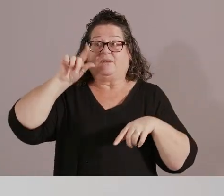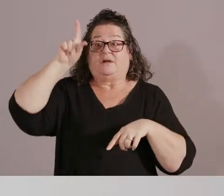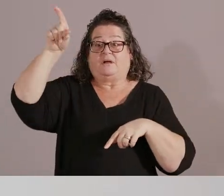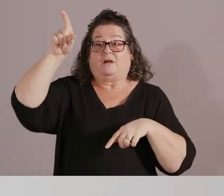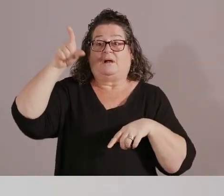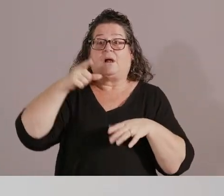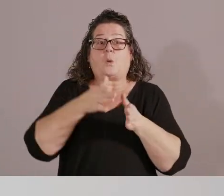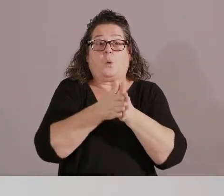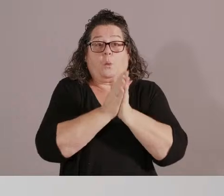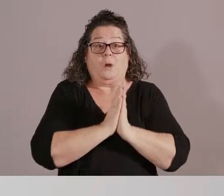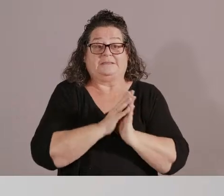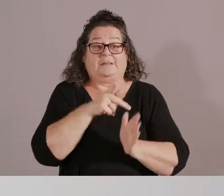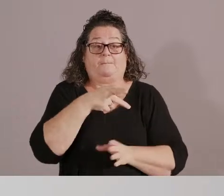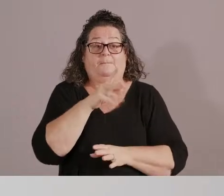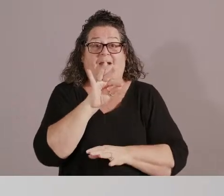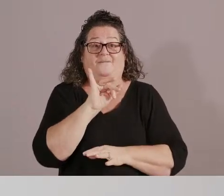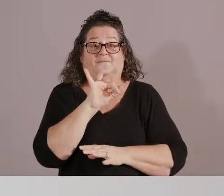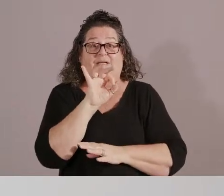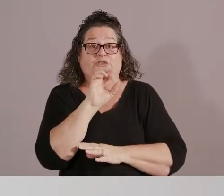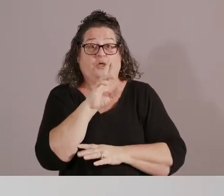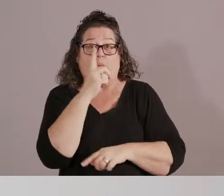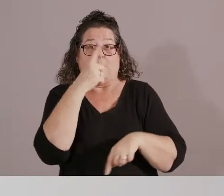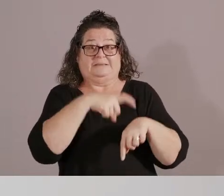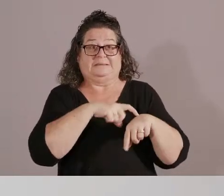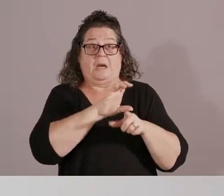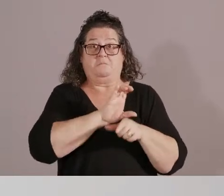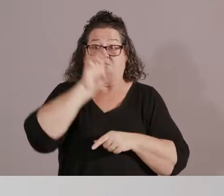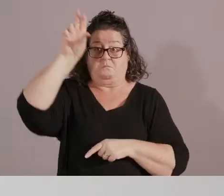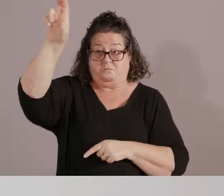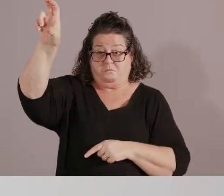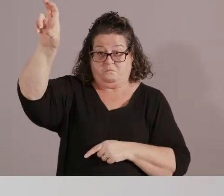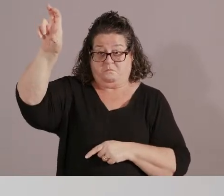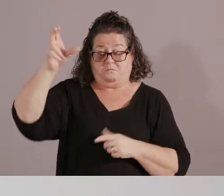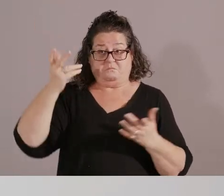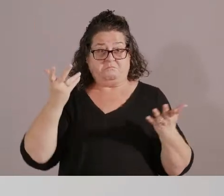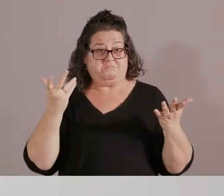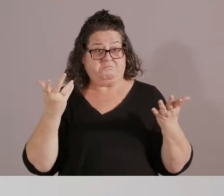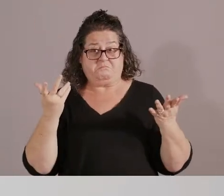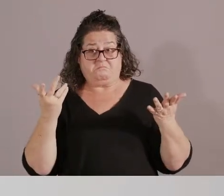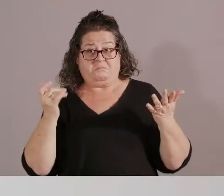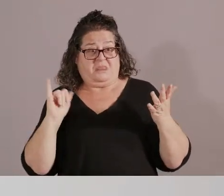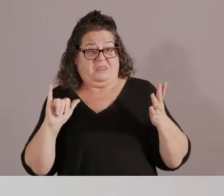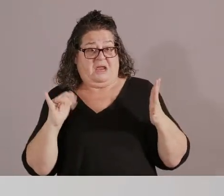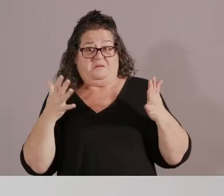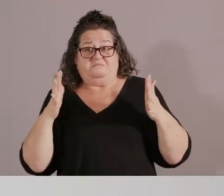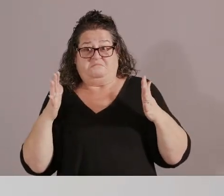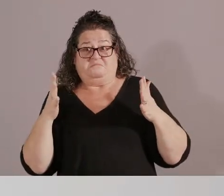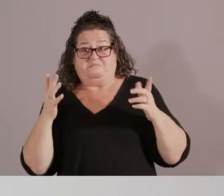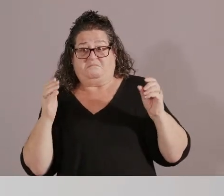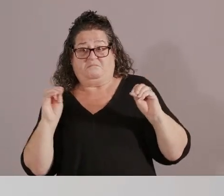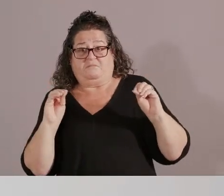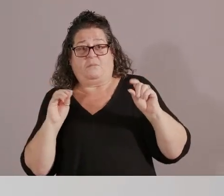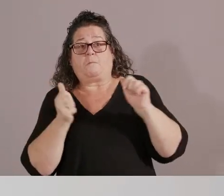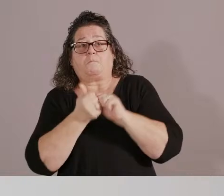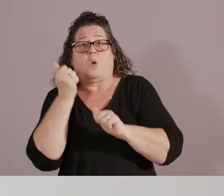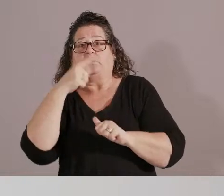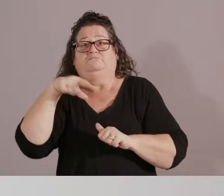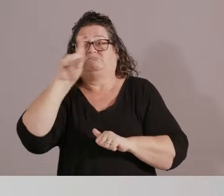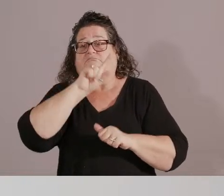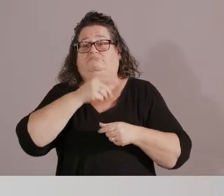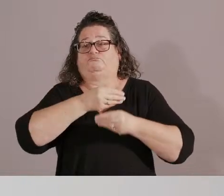Moderna. And so we are honoring that. Moderna is not being used at State Farm Stadium or any of the state-run pod